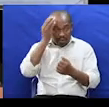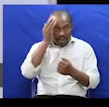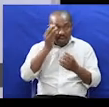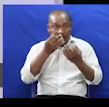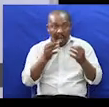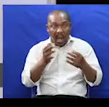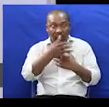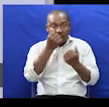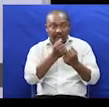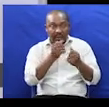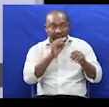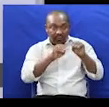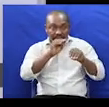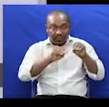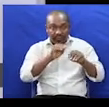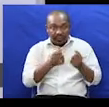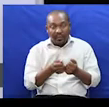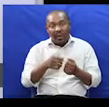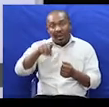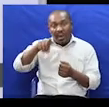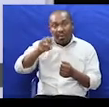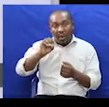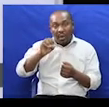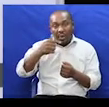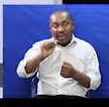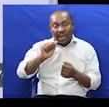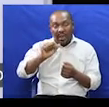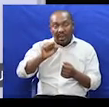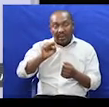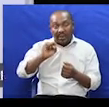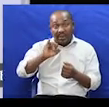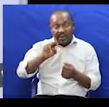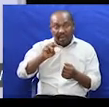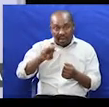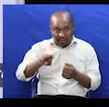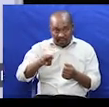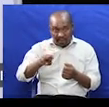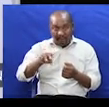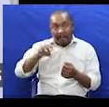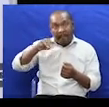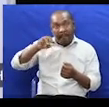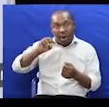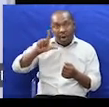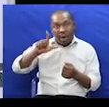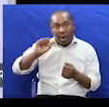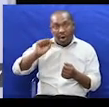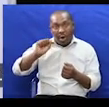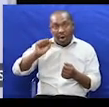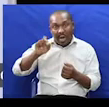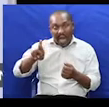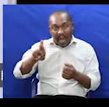the molar mass of potassium hydroxide, which is molar mass of potassium hydroxide. What is